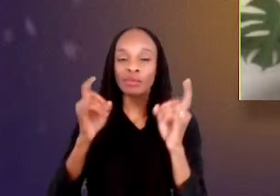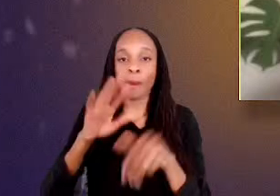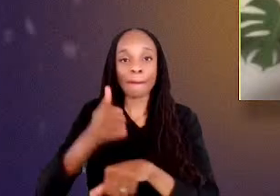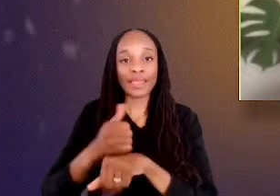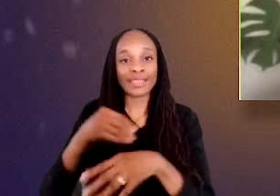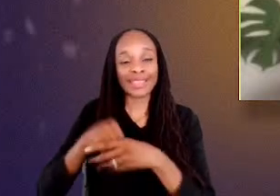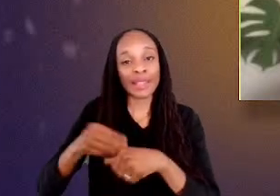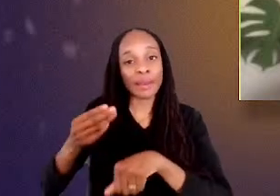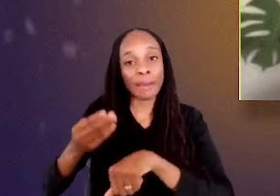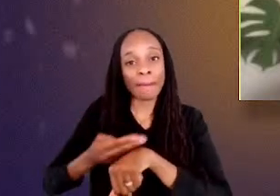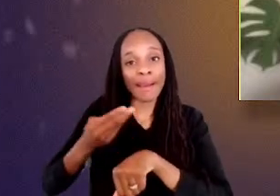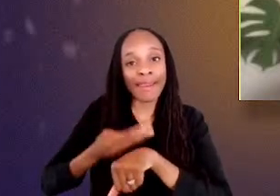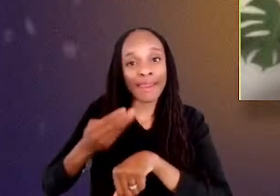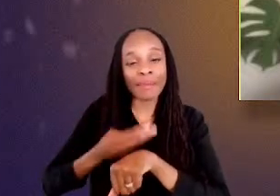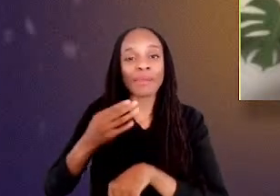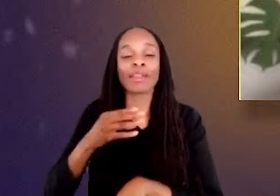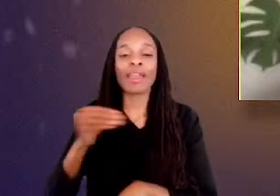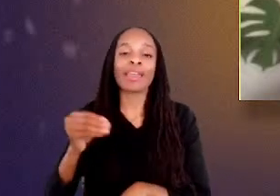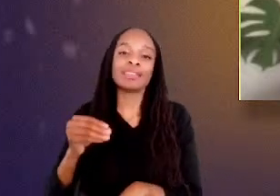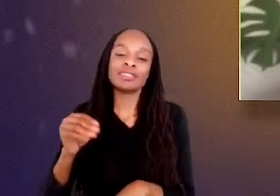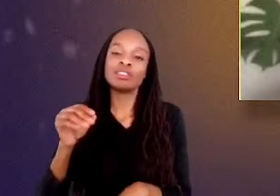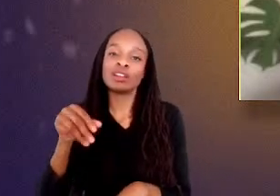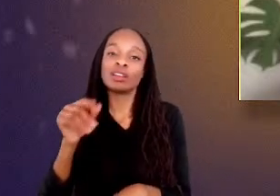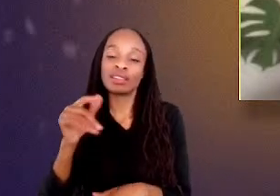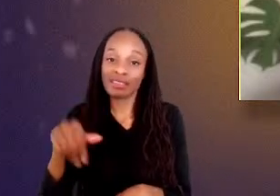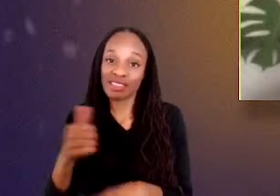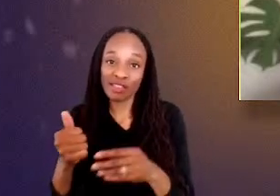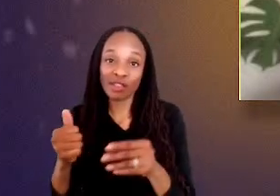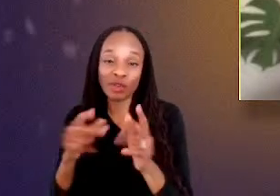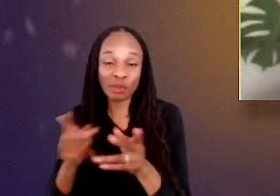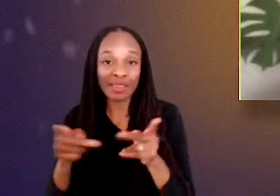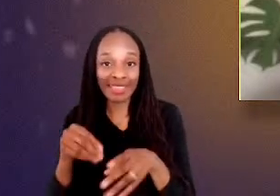And Cucaloras is really great in North Carolina.